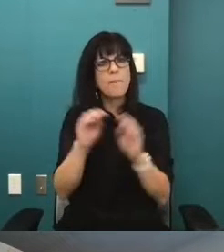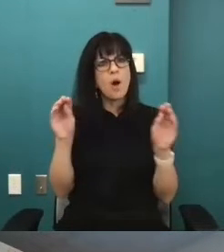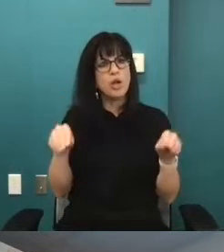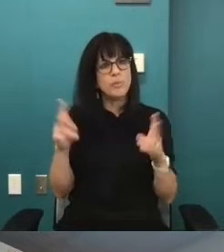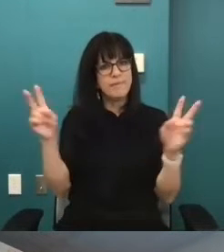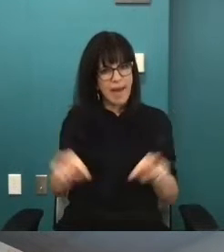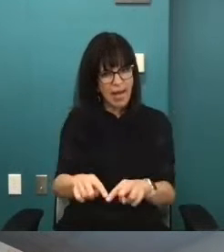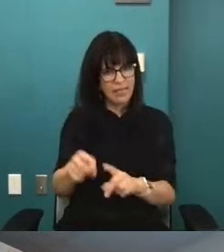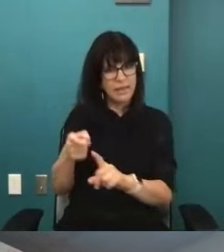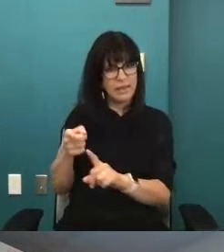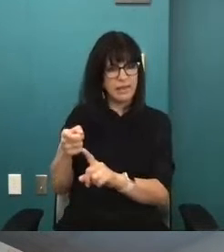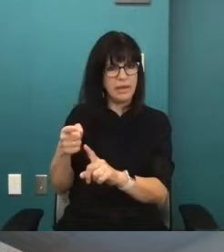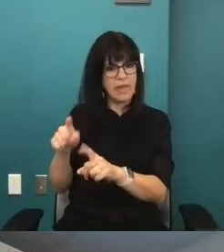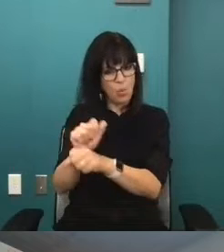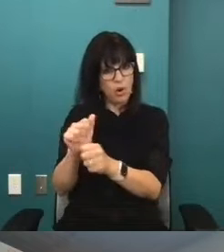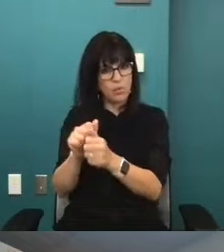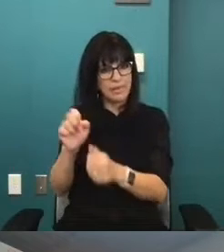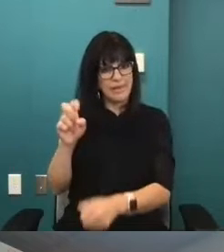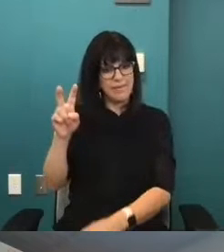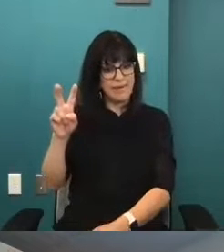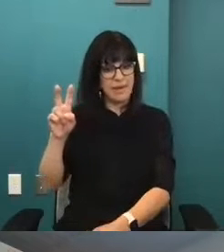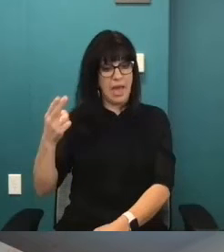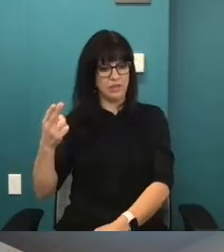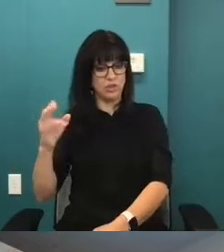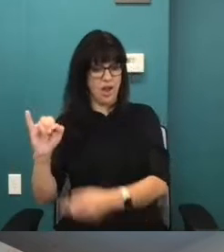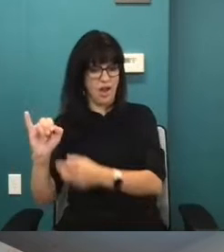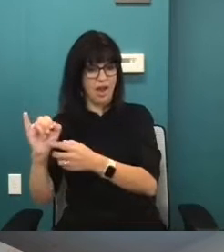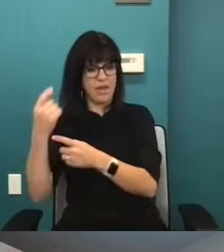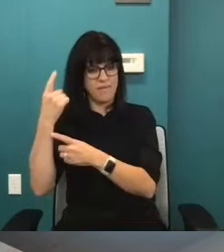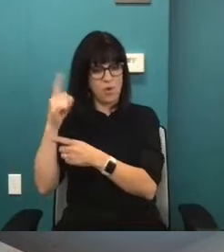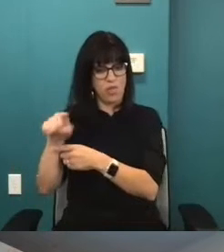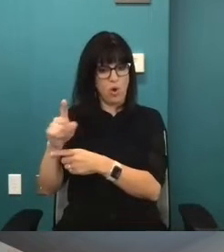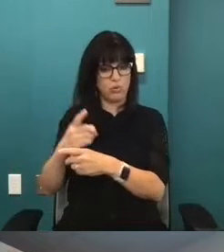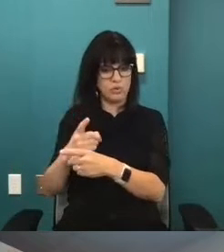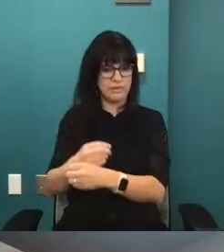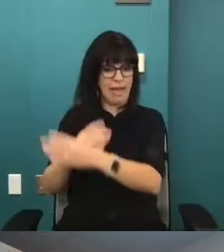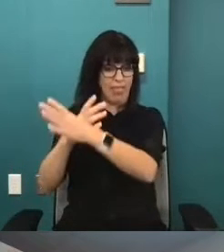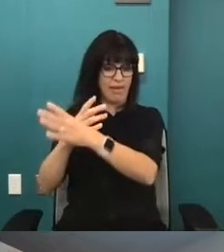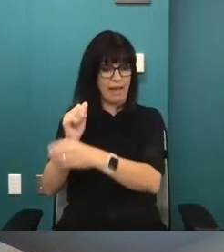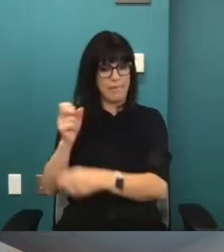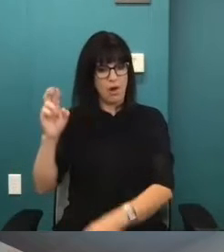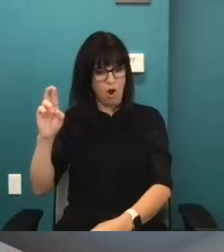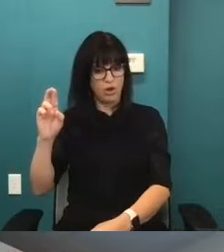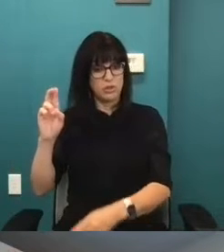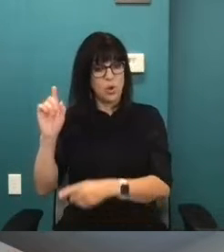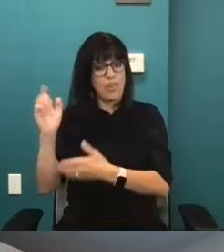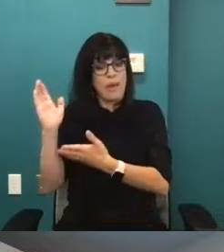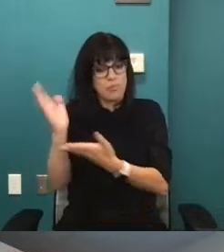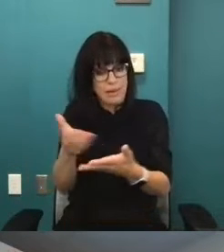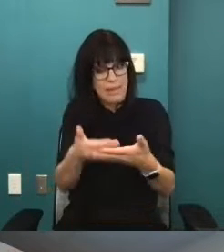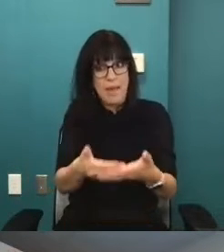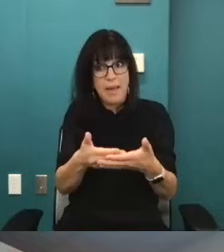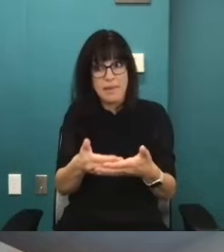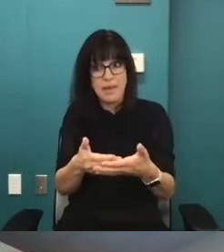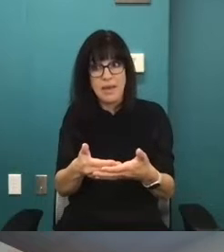is working with EDHI to do tele-ABRs, where they actually take the baby to the hospital.